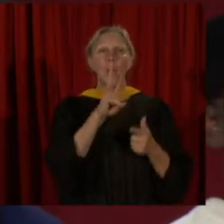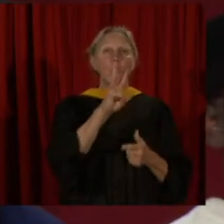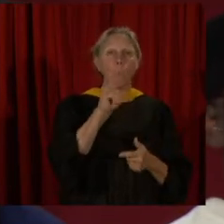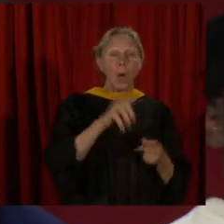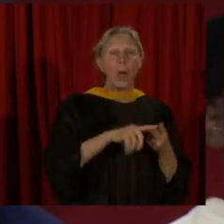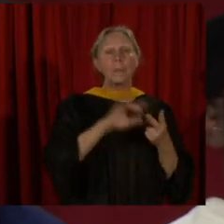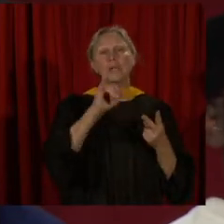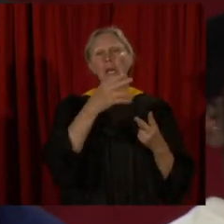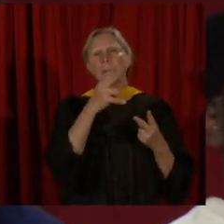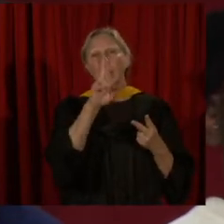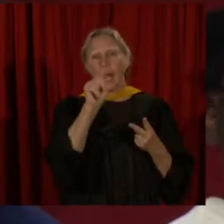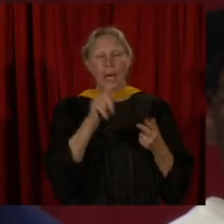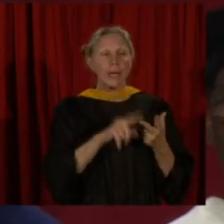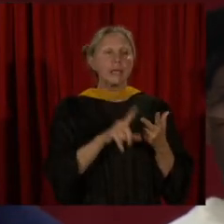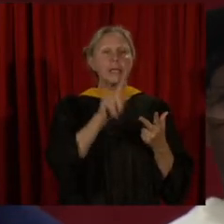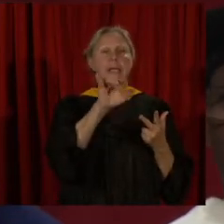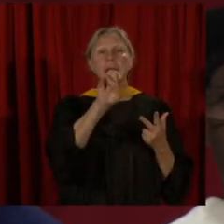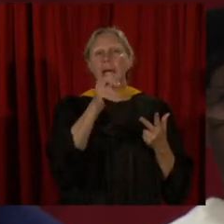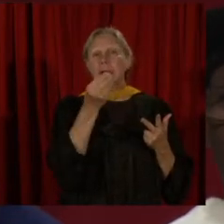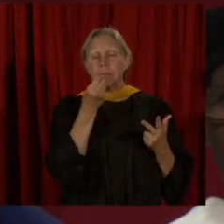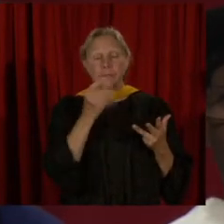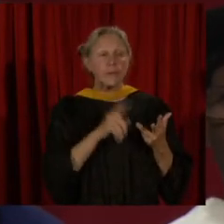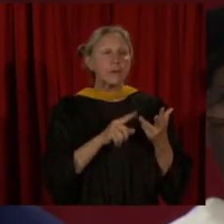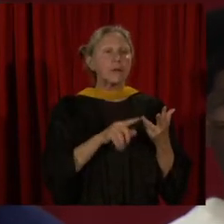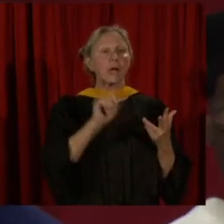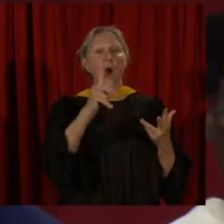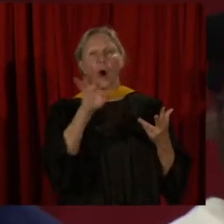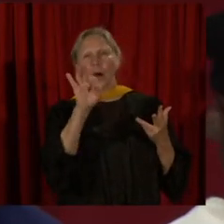J.B. Hunt, Tyson Foods,